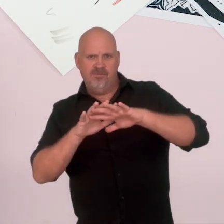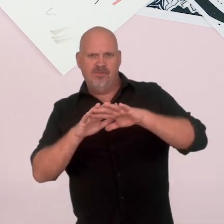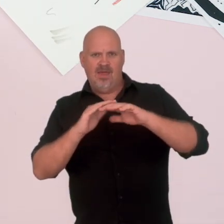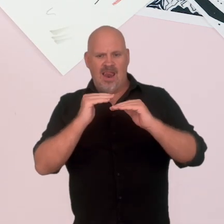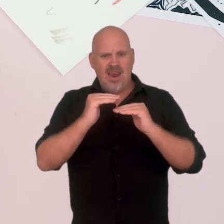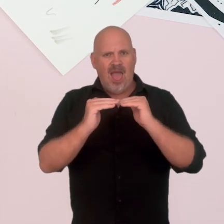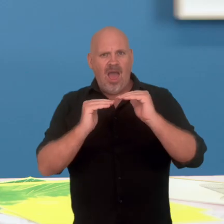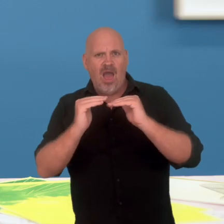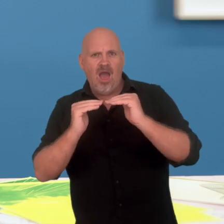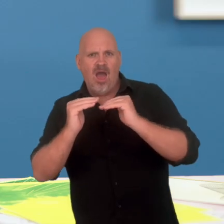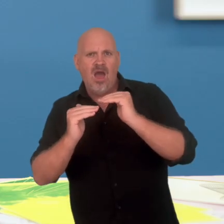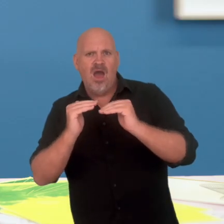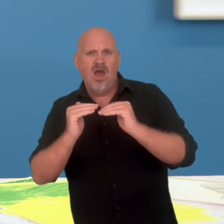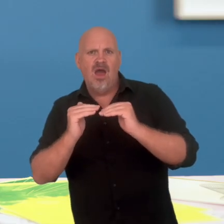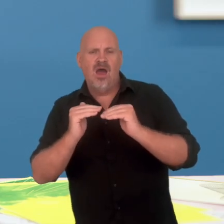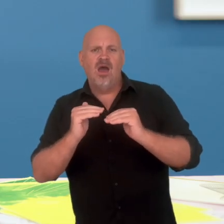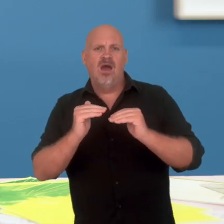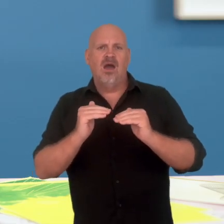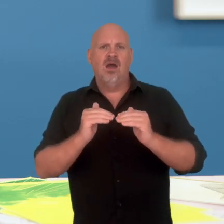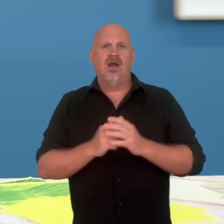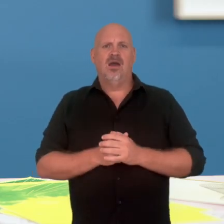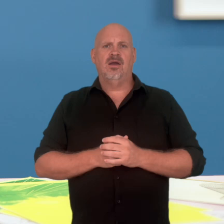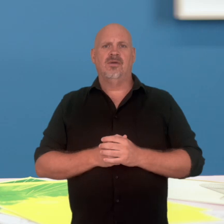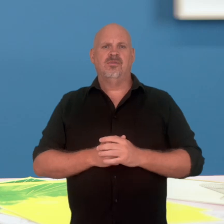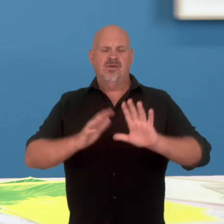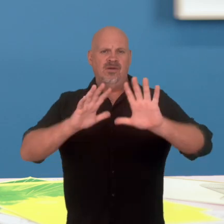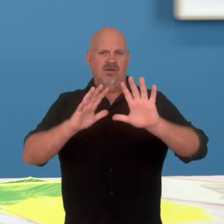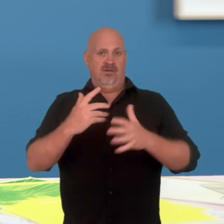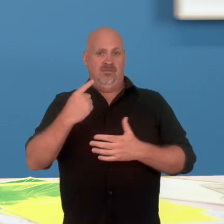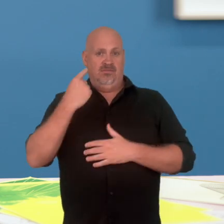artwork. So for the sake of